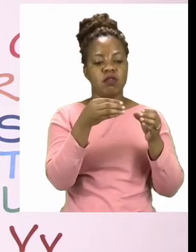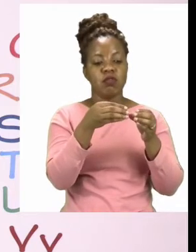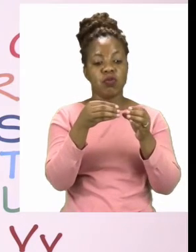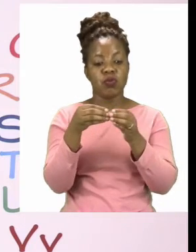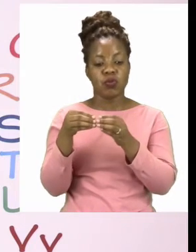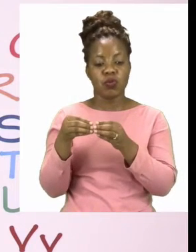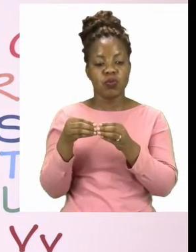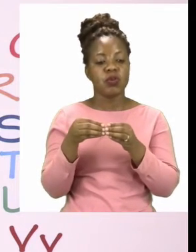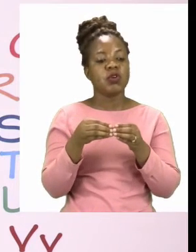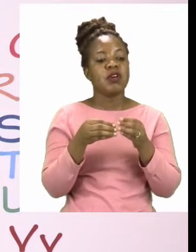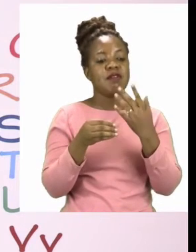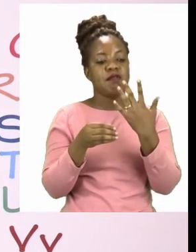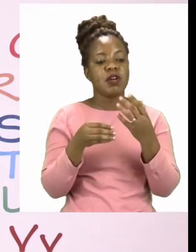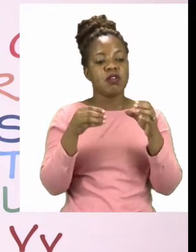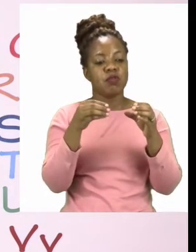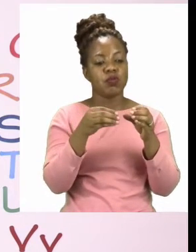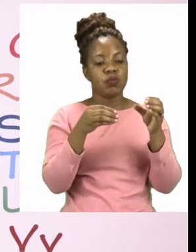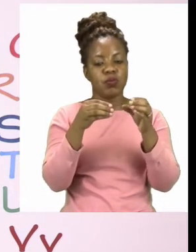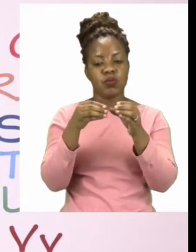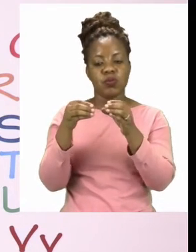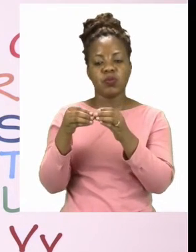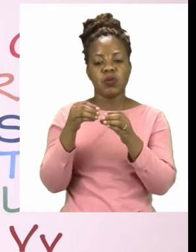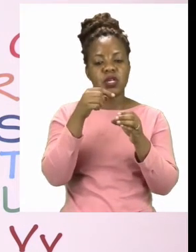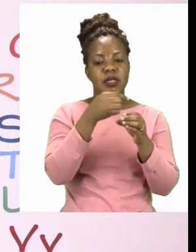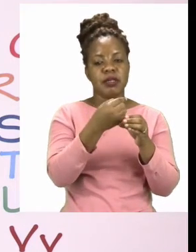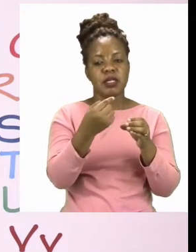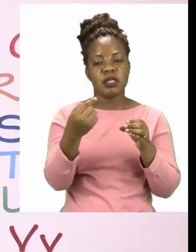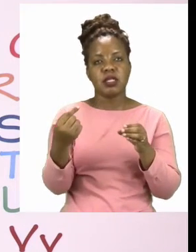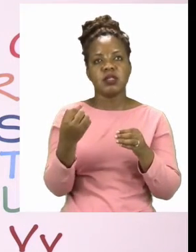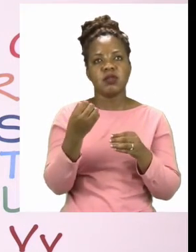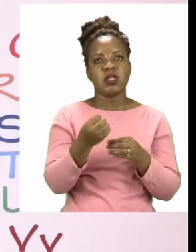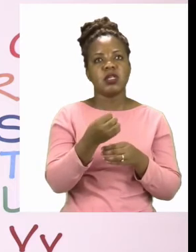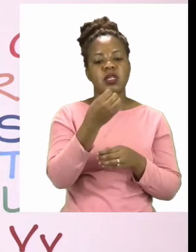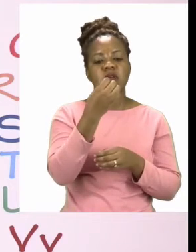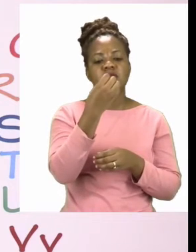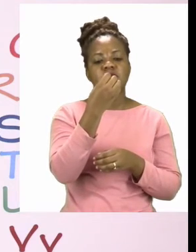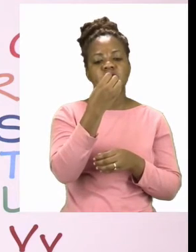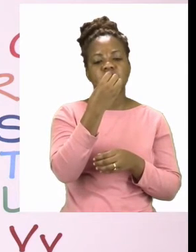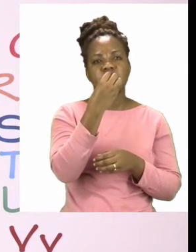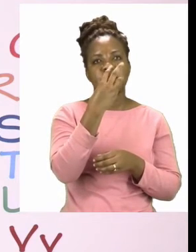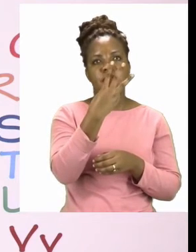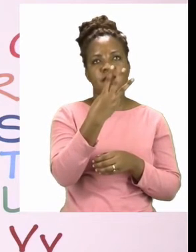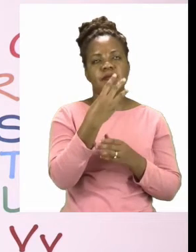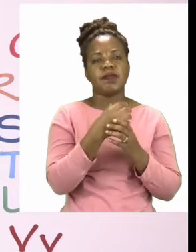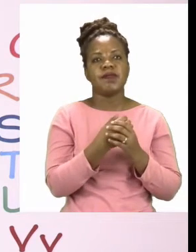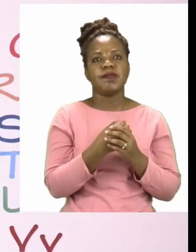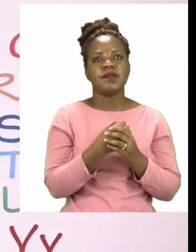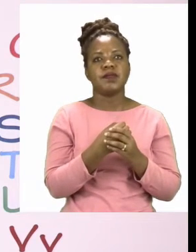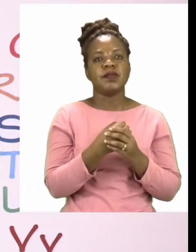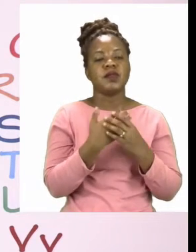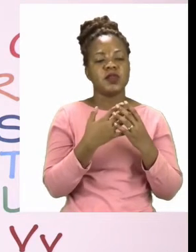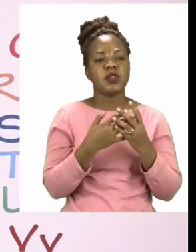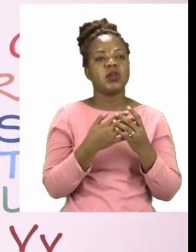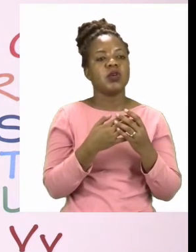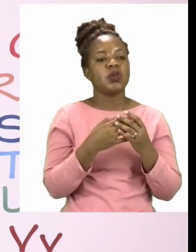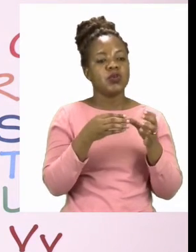3. 1, 2, 3, 4, 5. Now I need to count